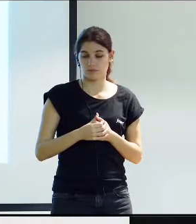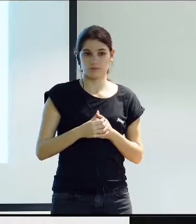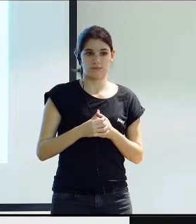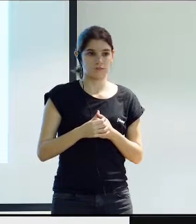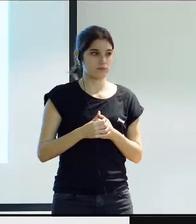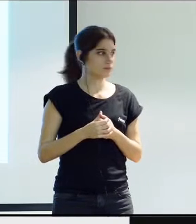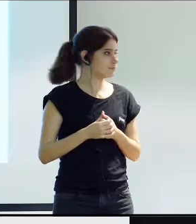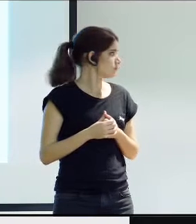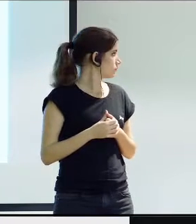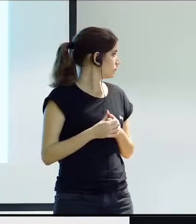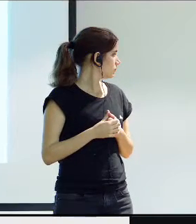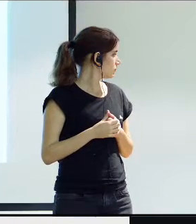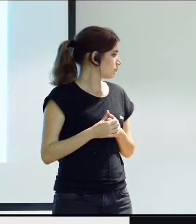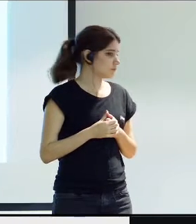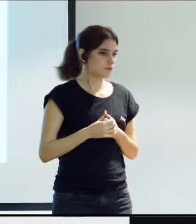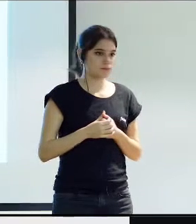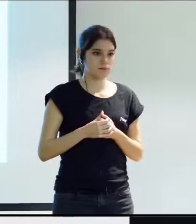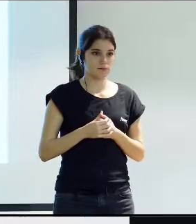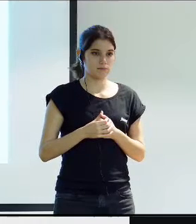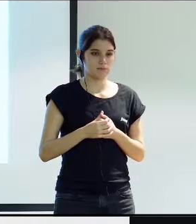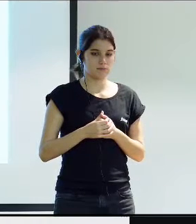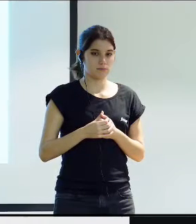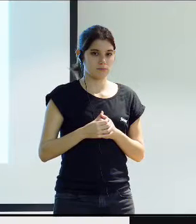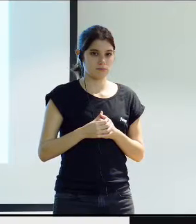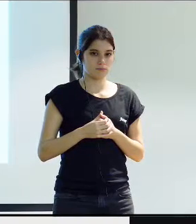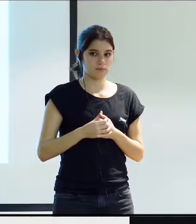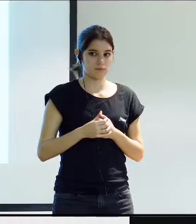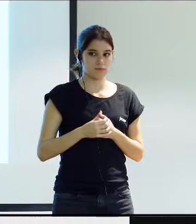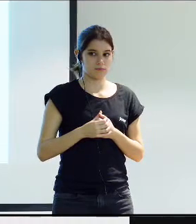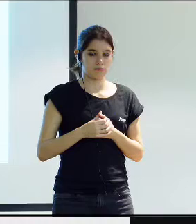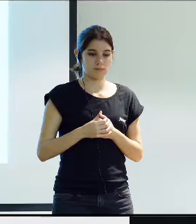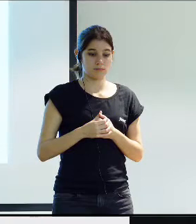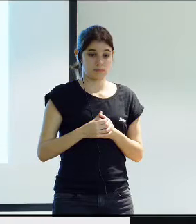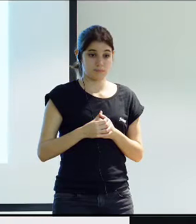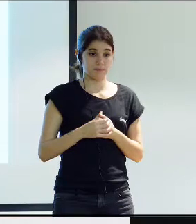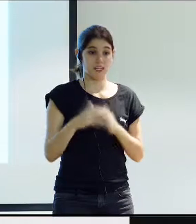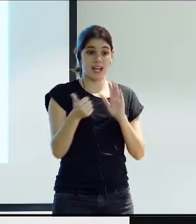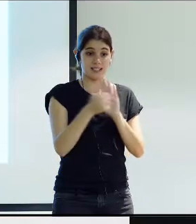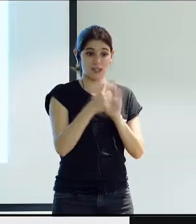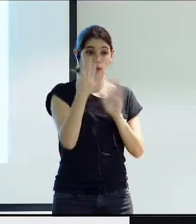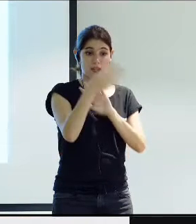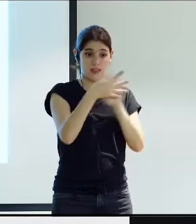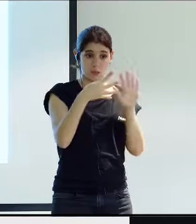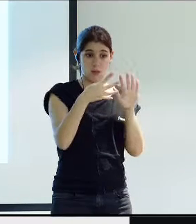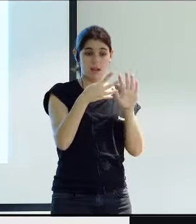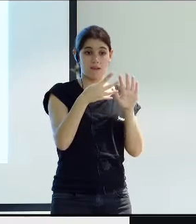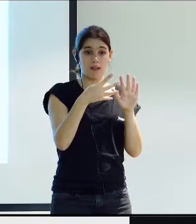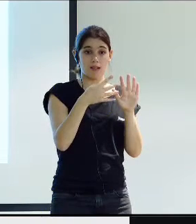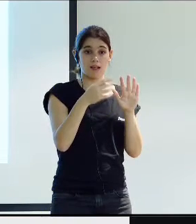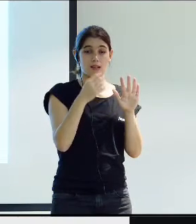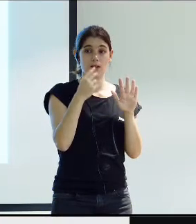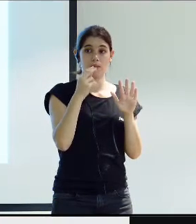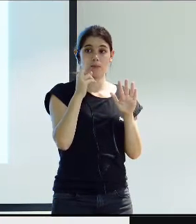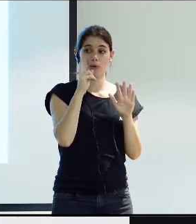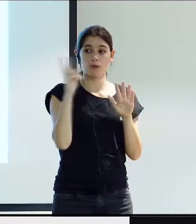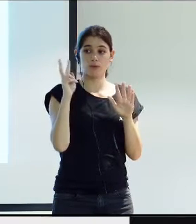Article 19, the right to live independently, is